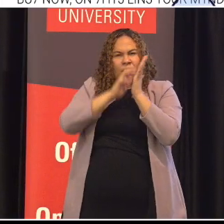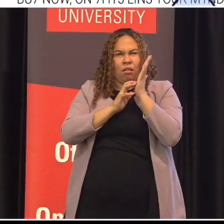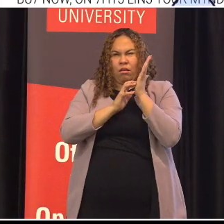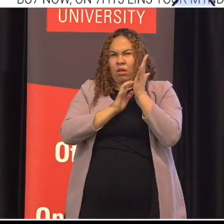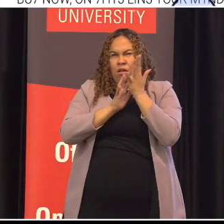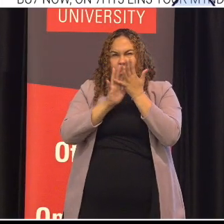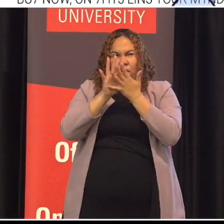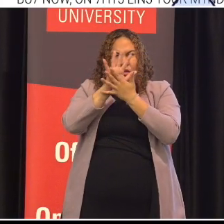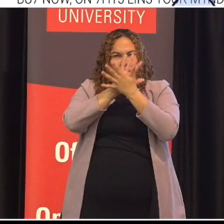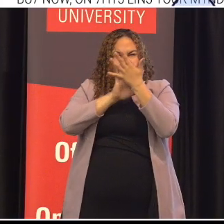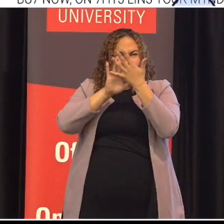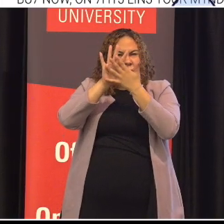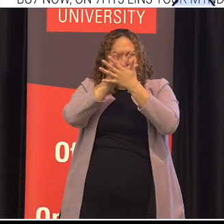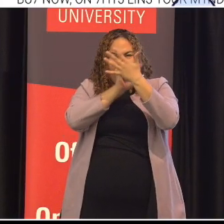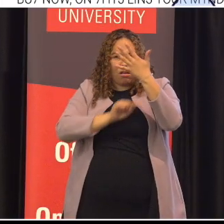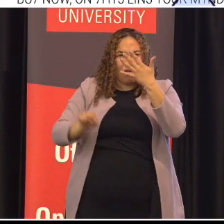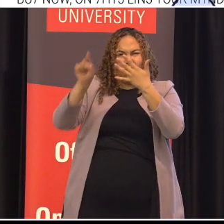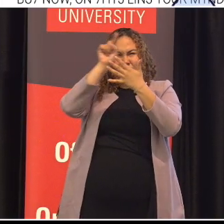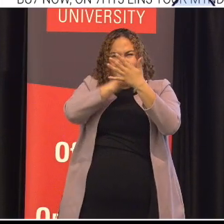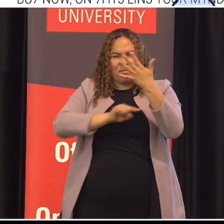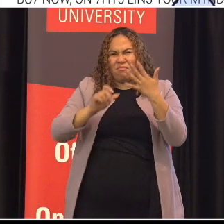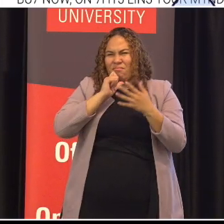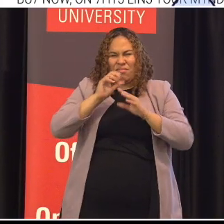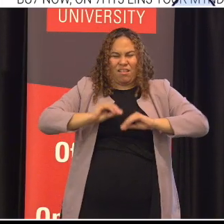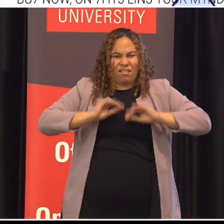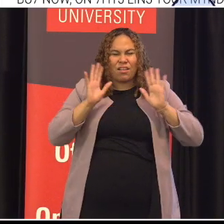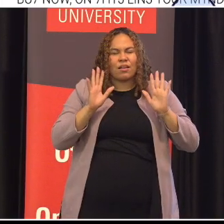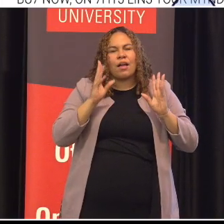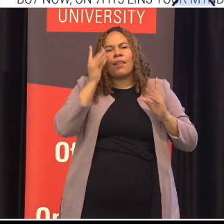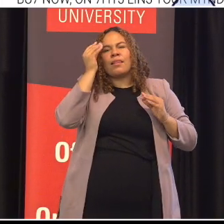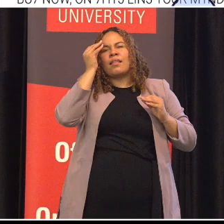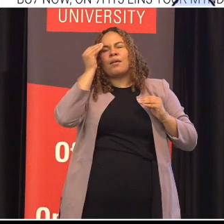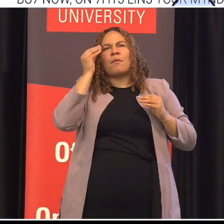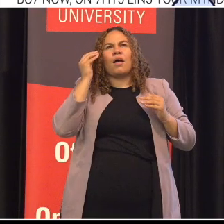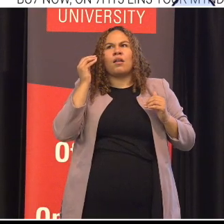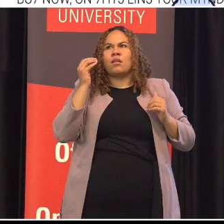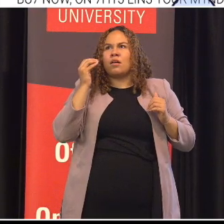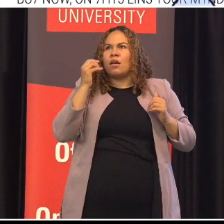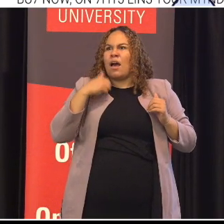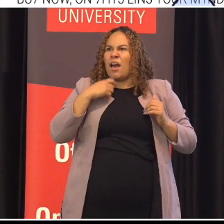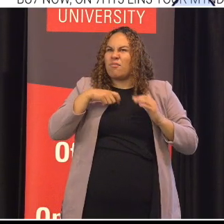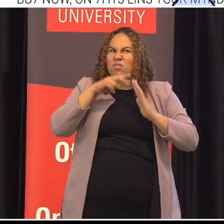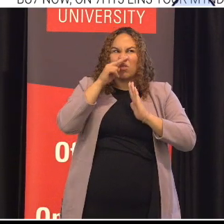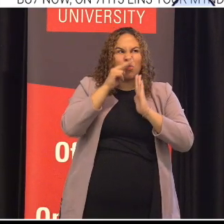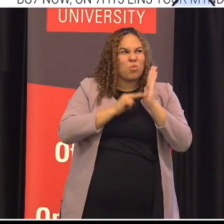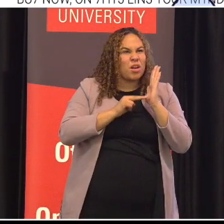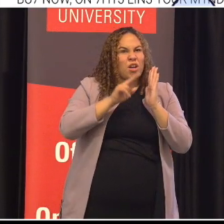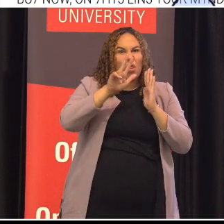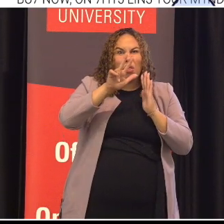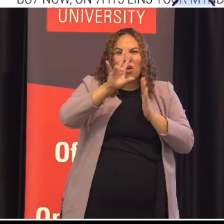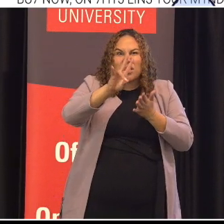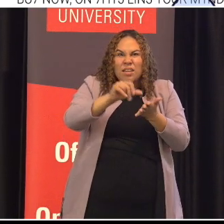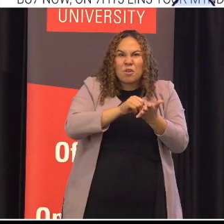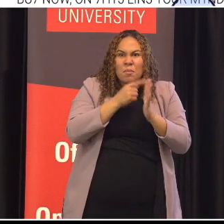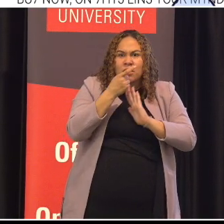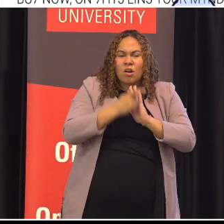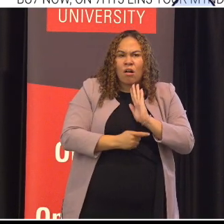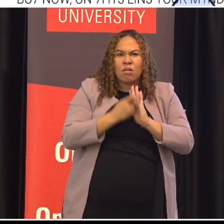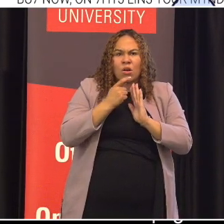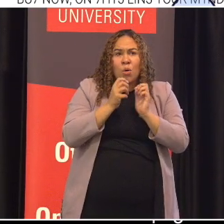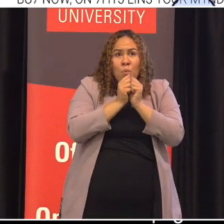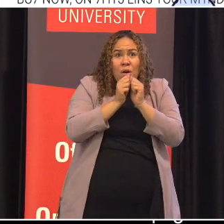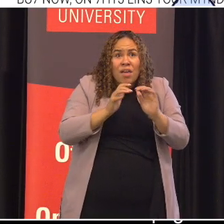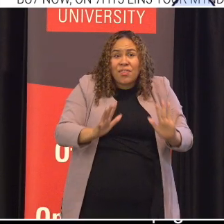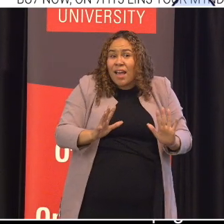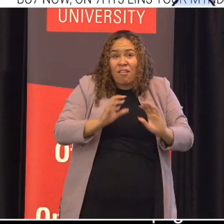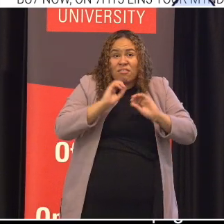is swirled or unclear. Again, think about context. Think about if I have to read in a 37-page article without